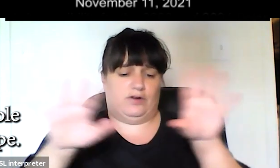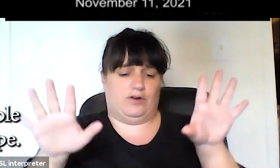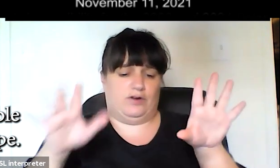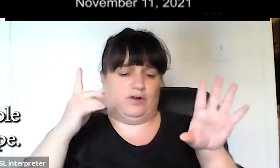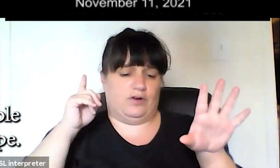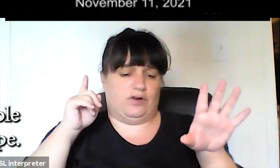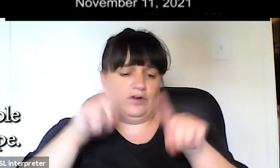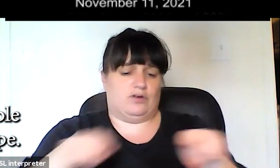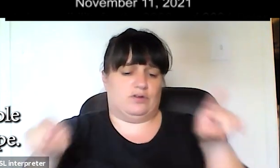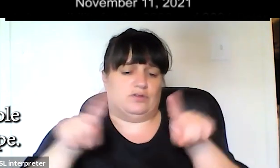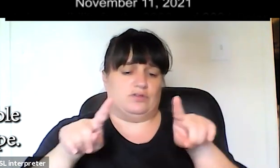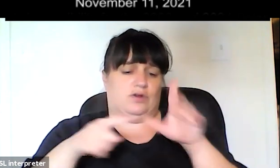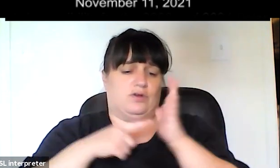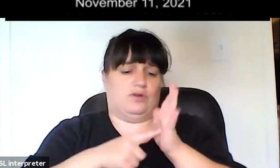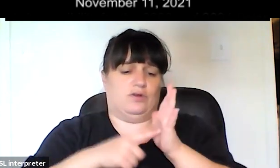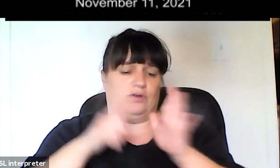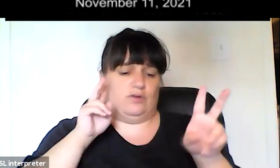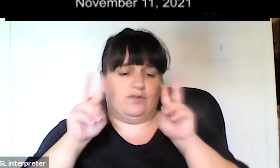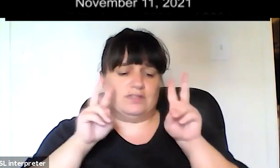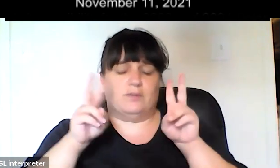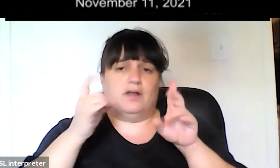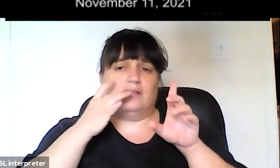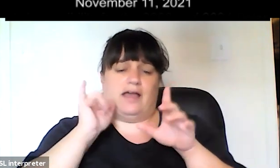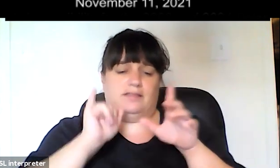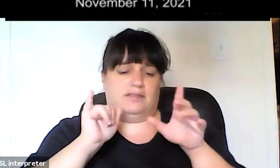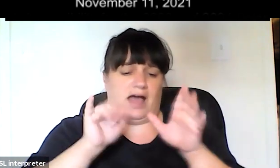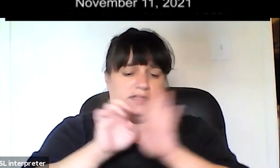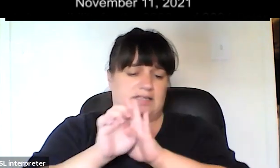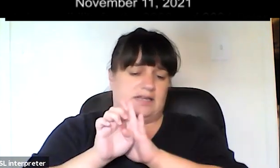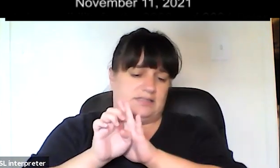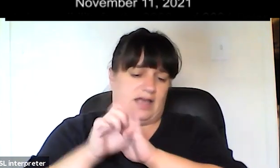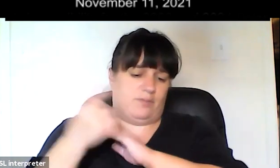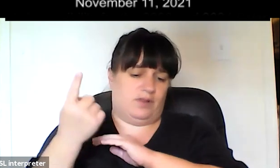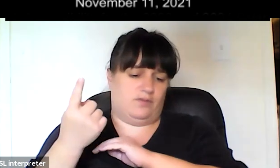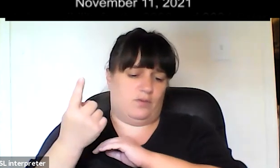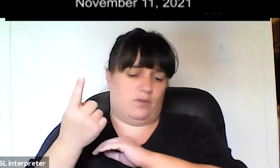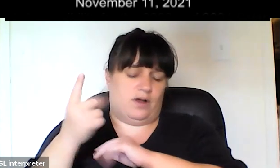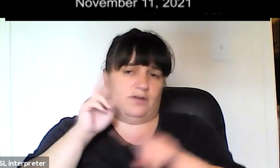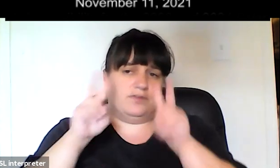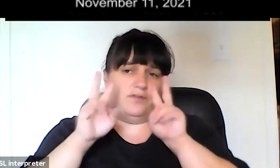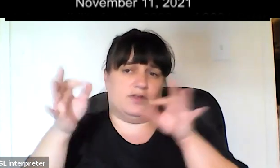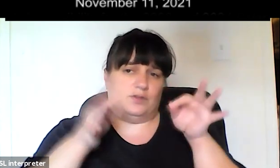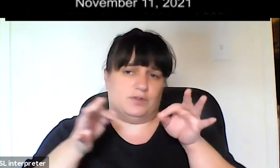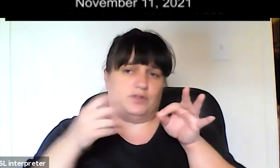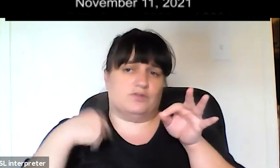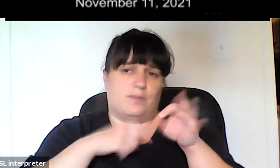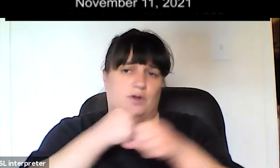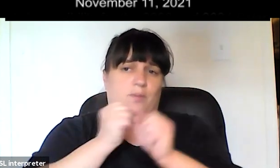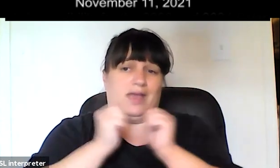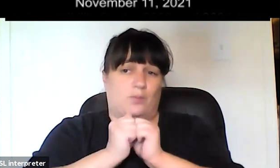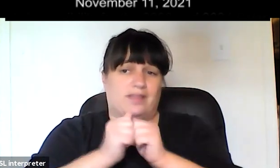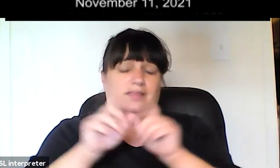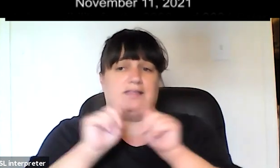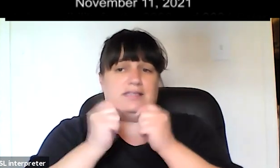light from the Hubble Space Telescope. So that's just an example of one of the visual descriptions that we created with the